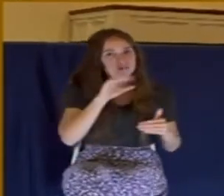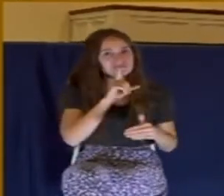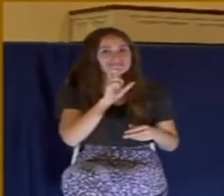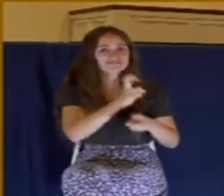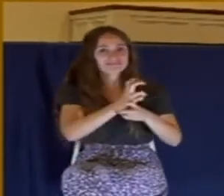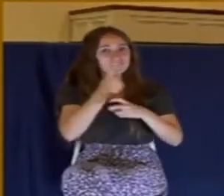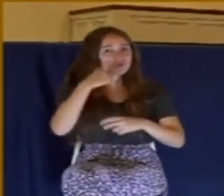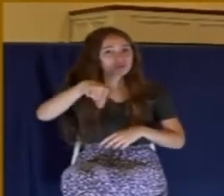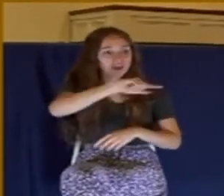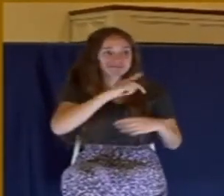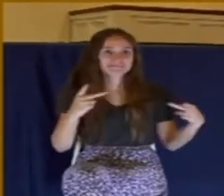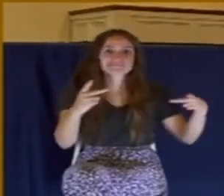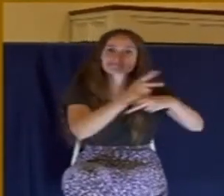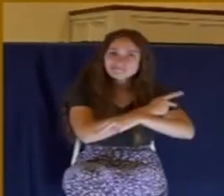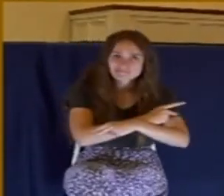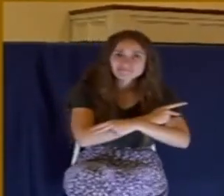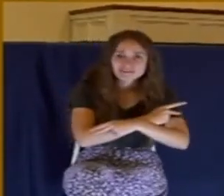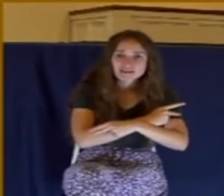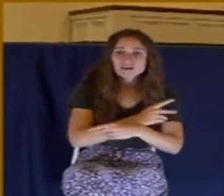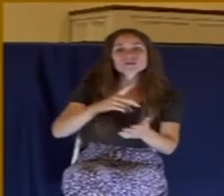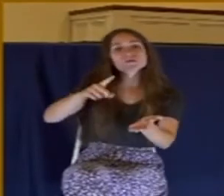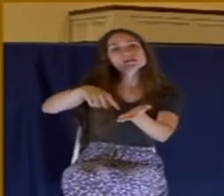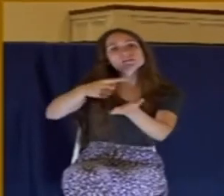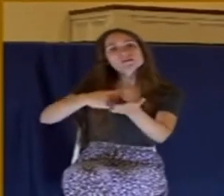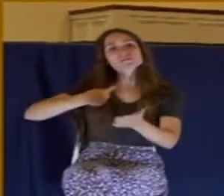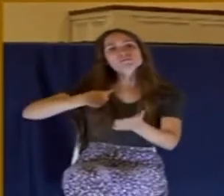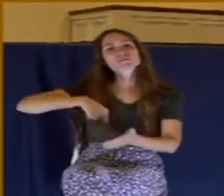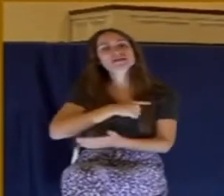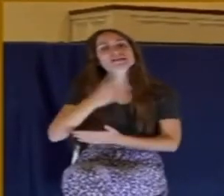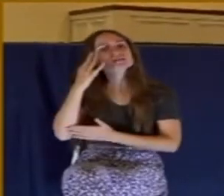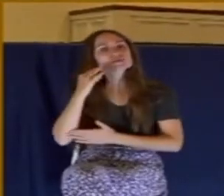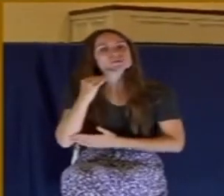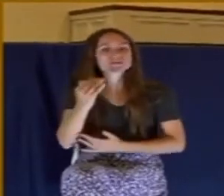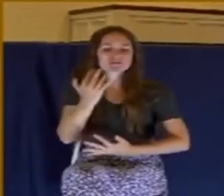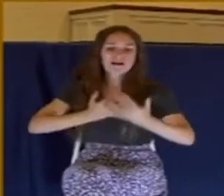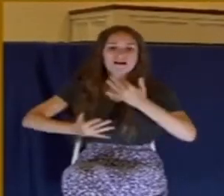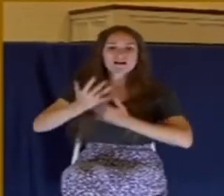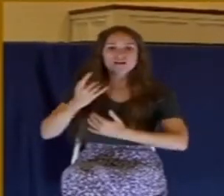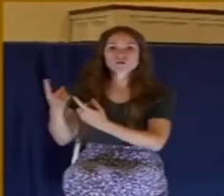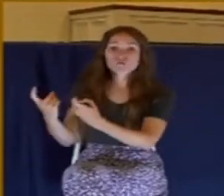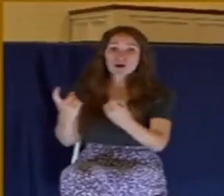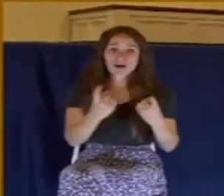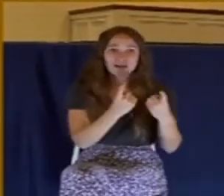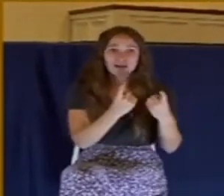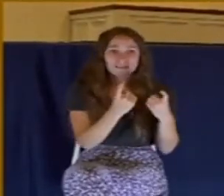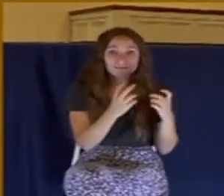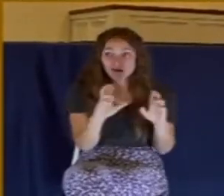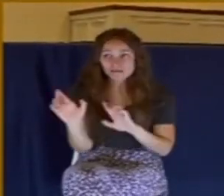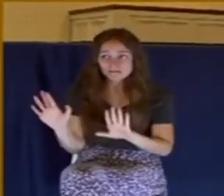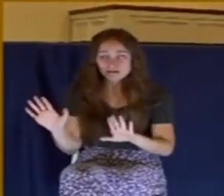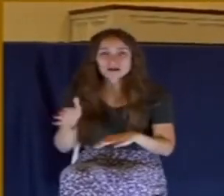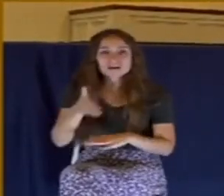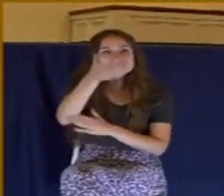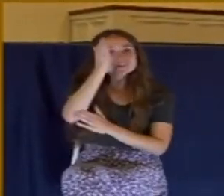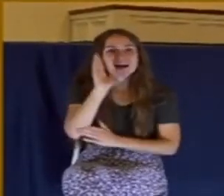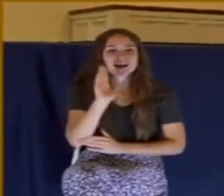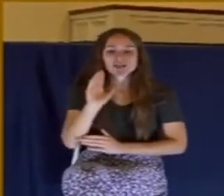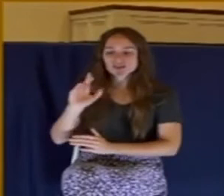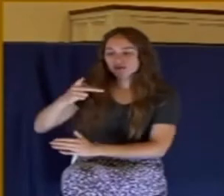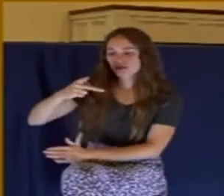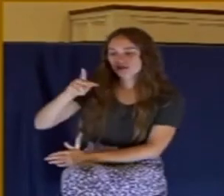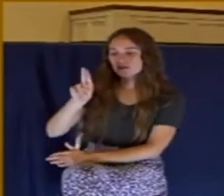So sometimes when we go through the fiery trial, you ready for this? God's purging his church.